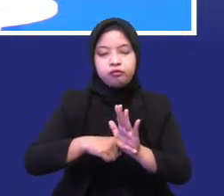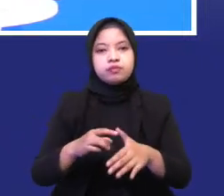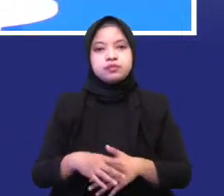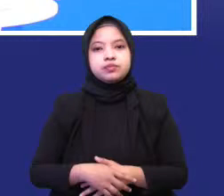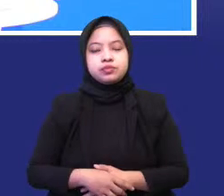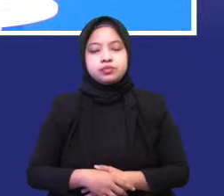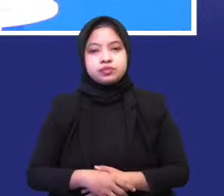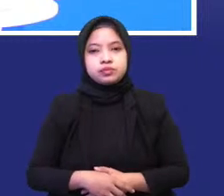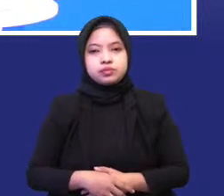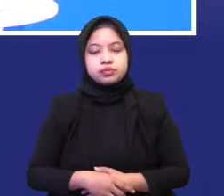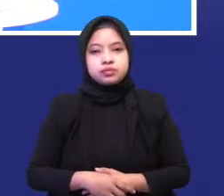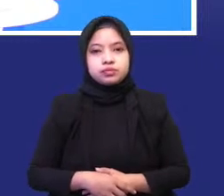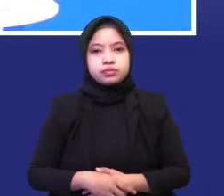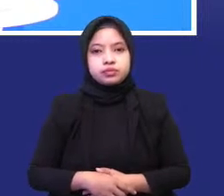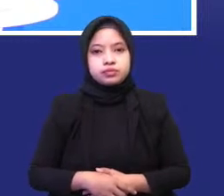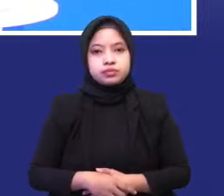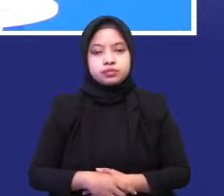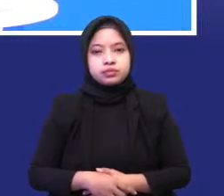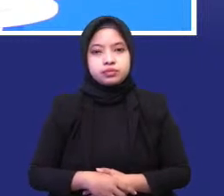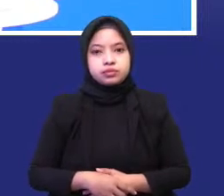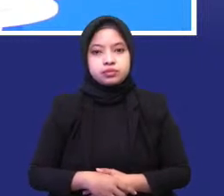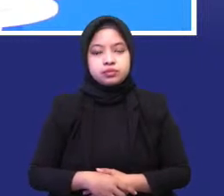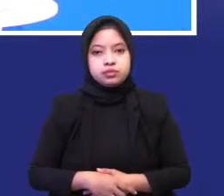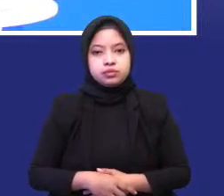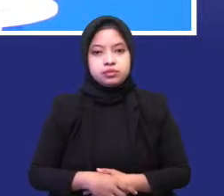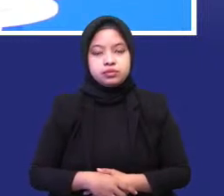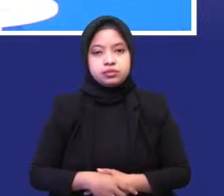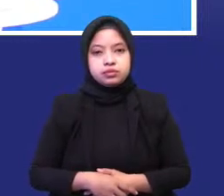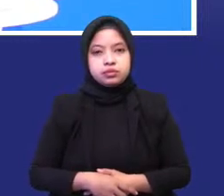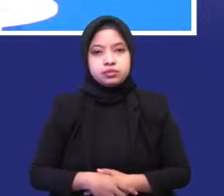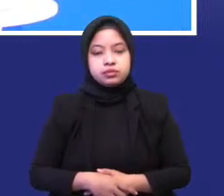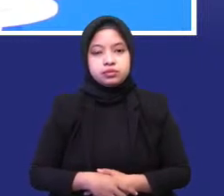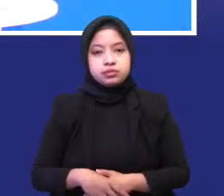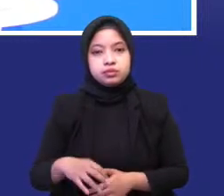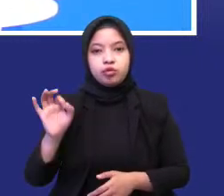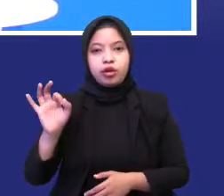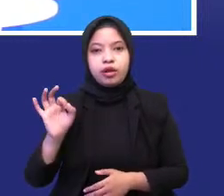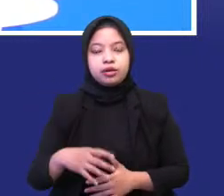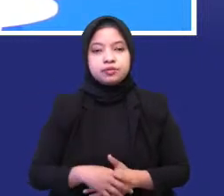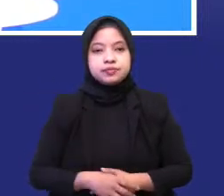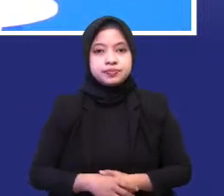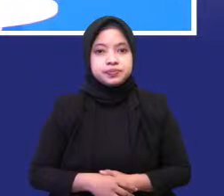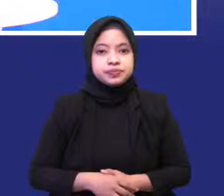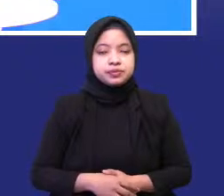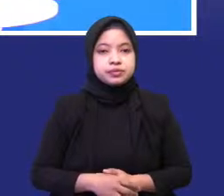regarding this. Thank you. Okay.